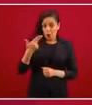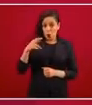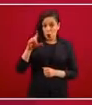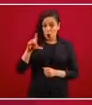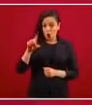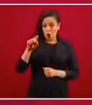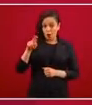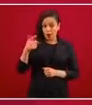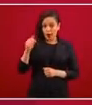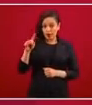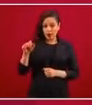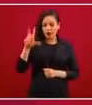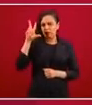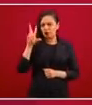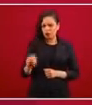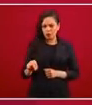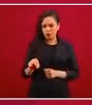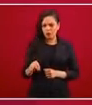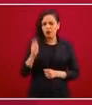as